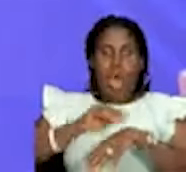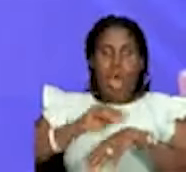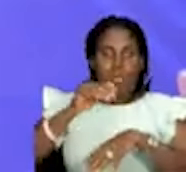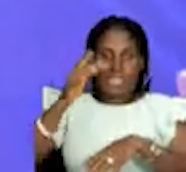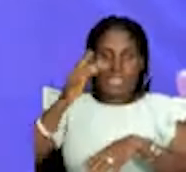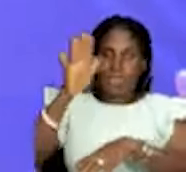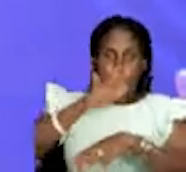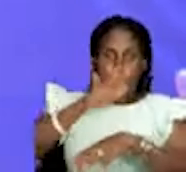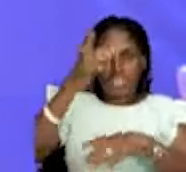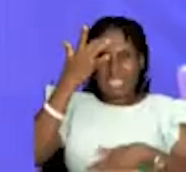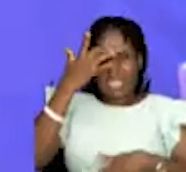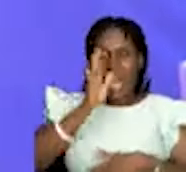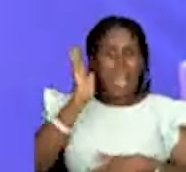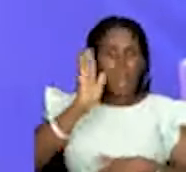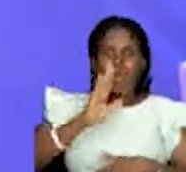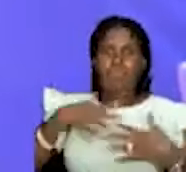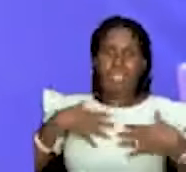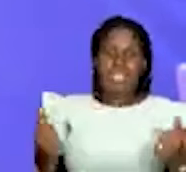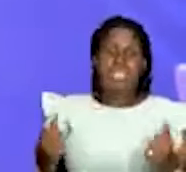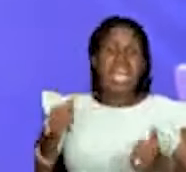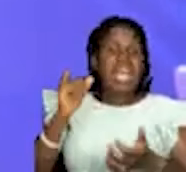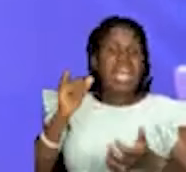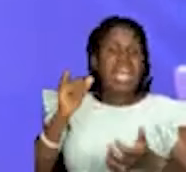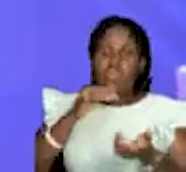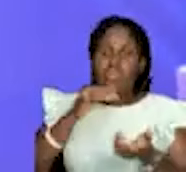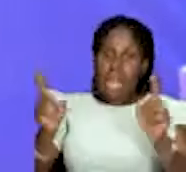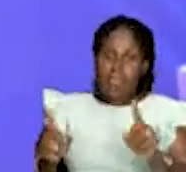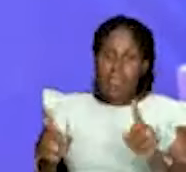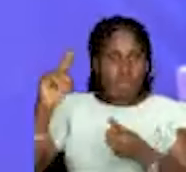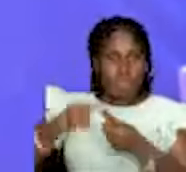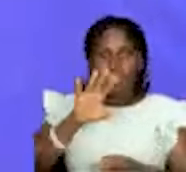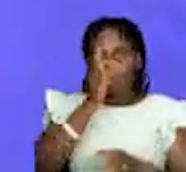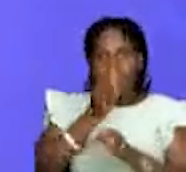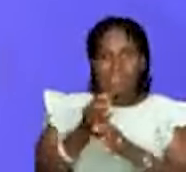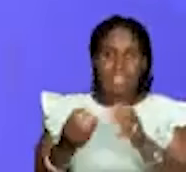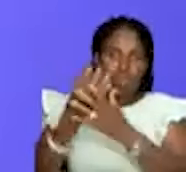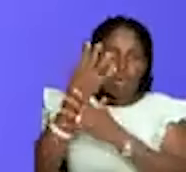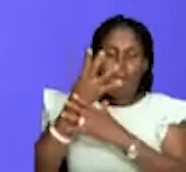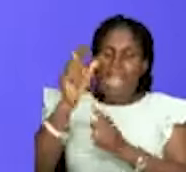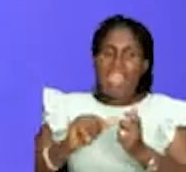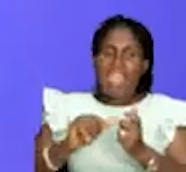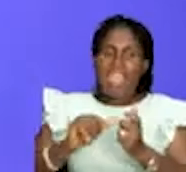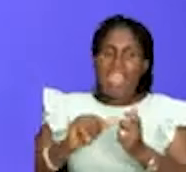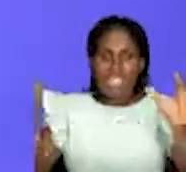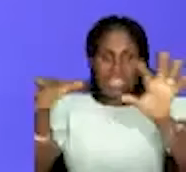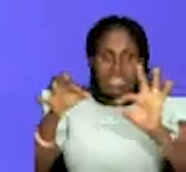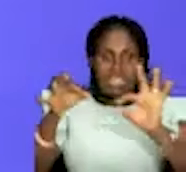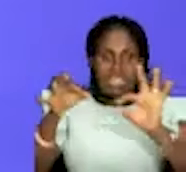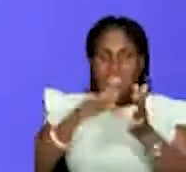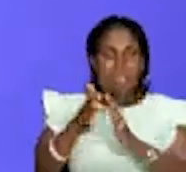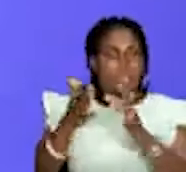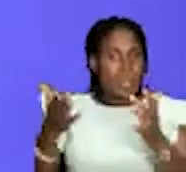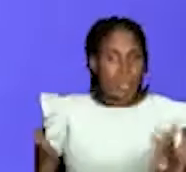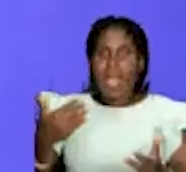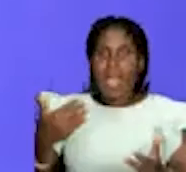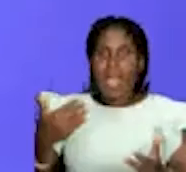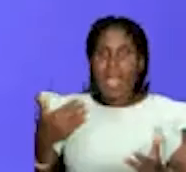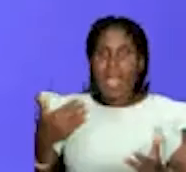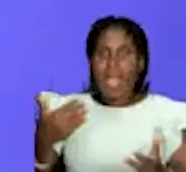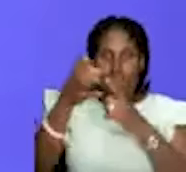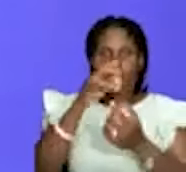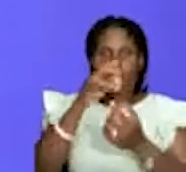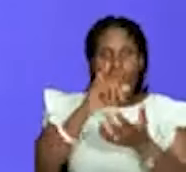a story until your faith grows. Every statement in scripture has a condition that makes it active